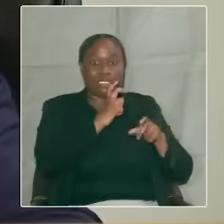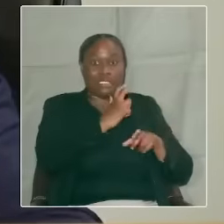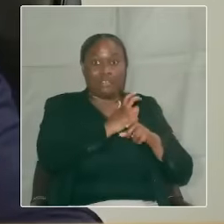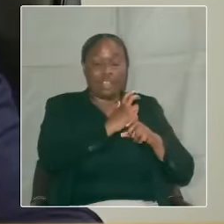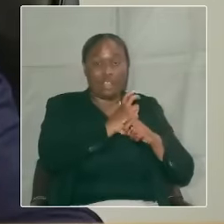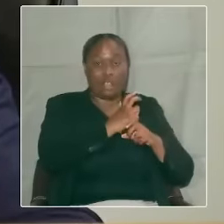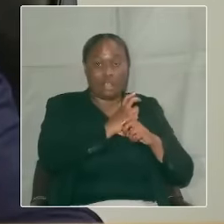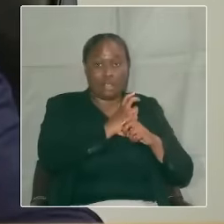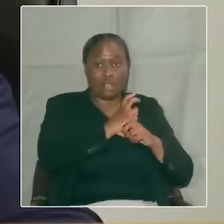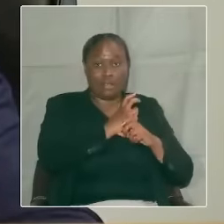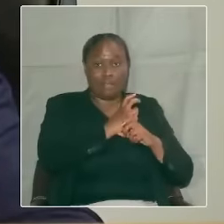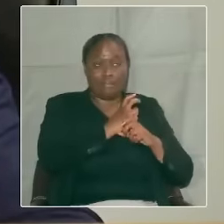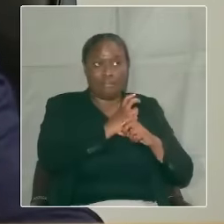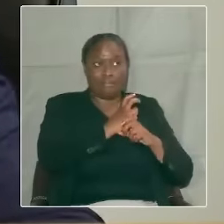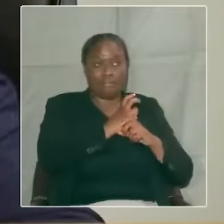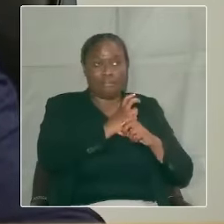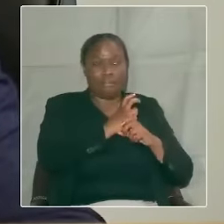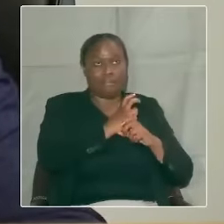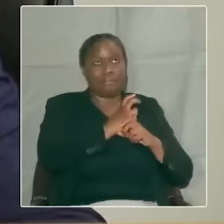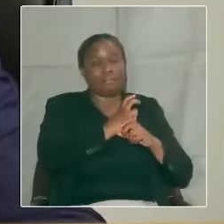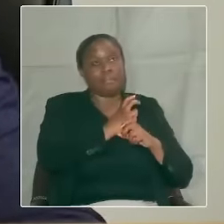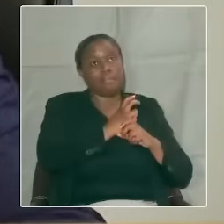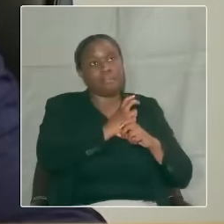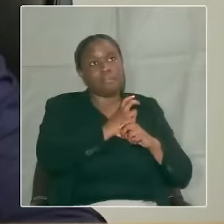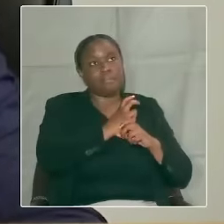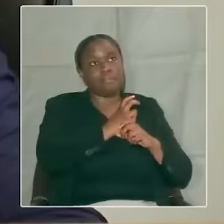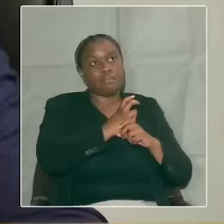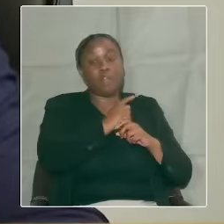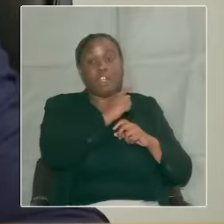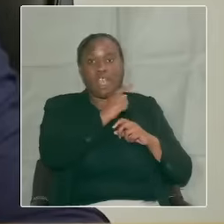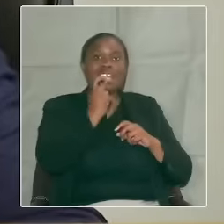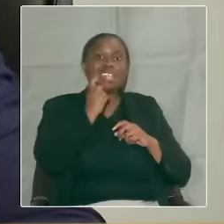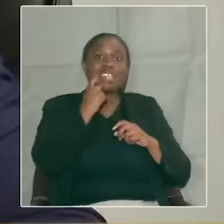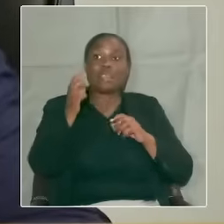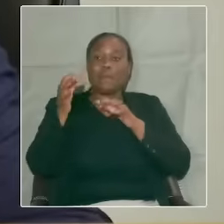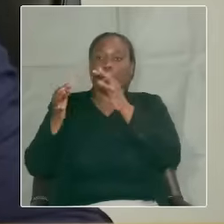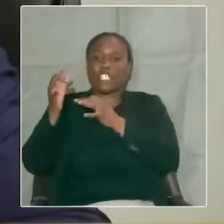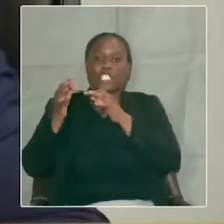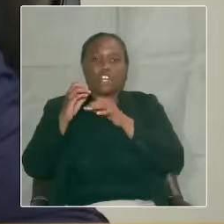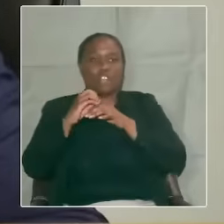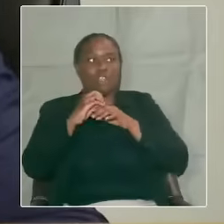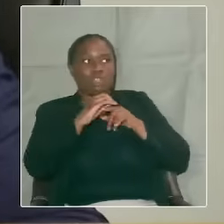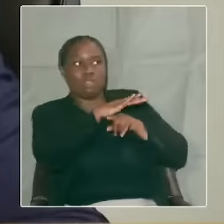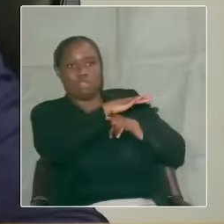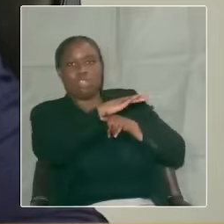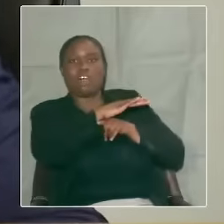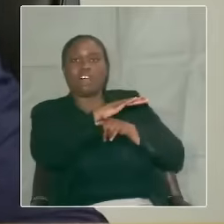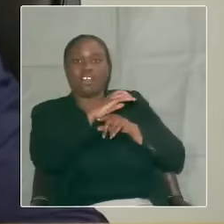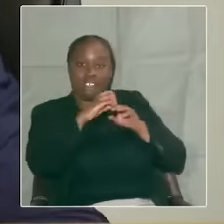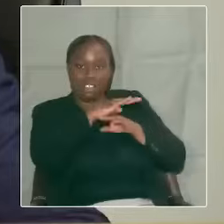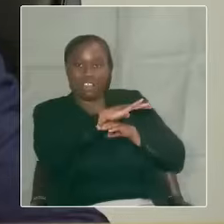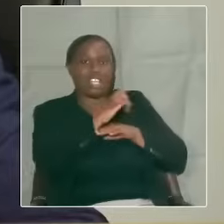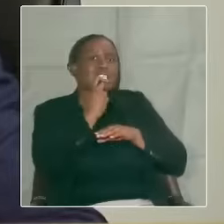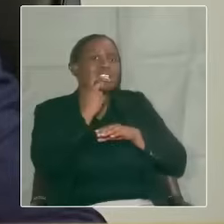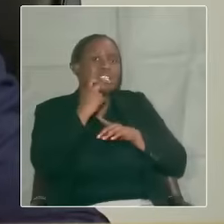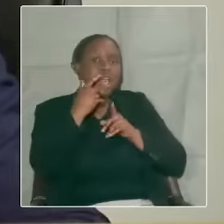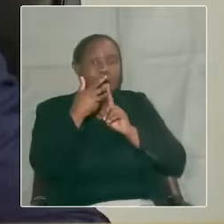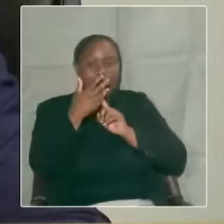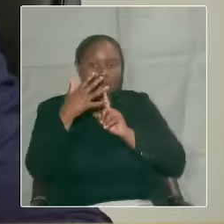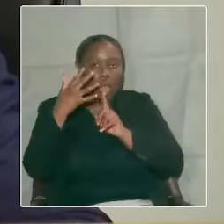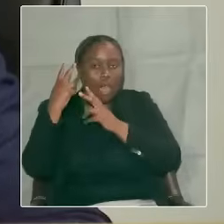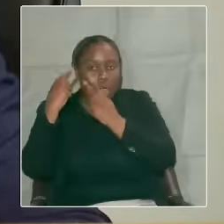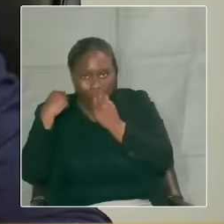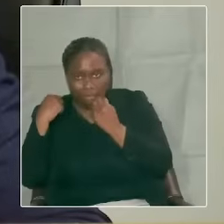easier and for them maybe to be swayed or persuaded in the investigation. Hence, we use members